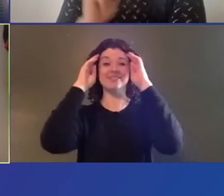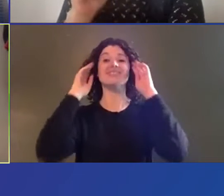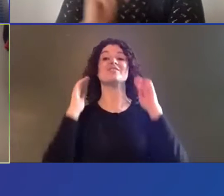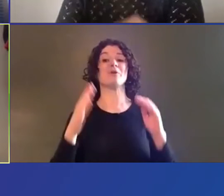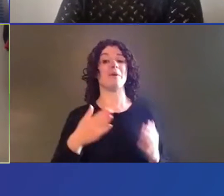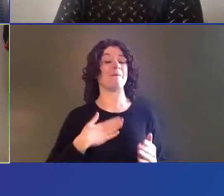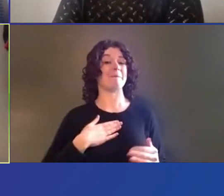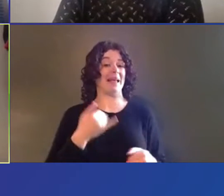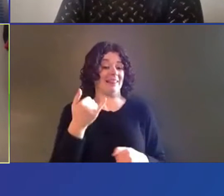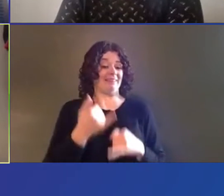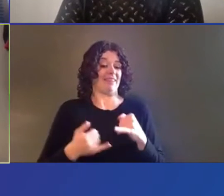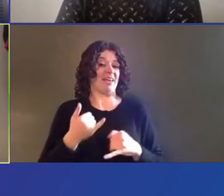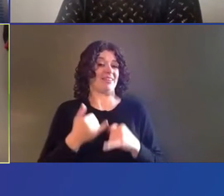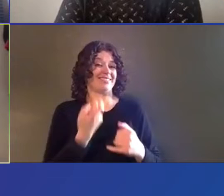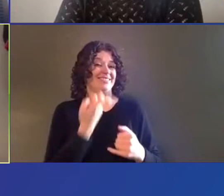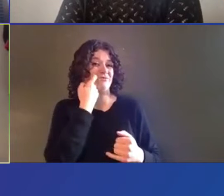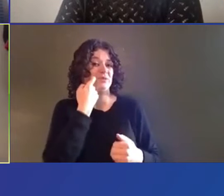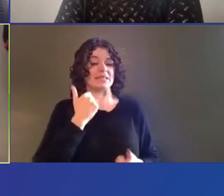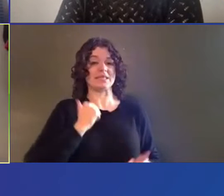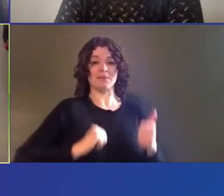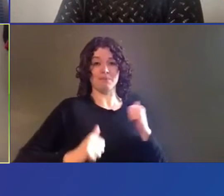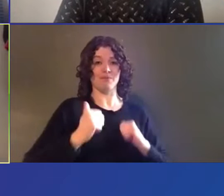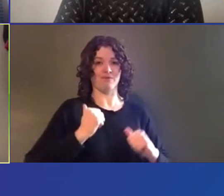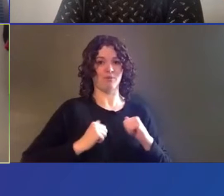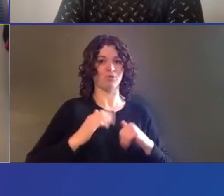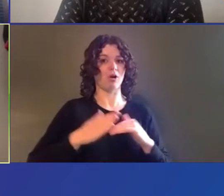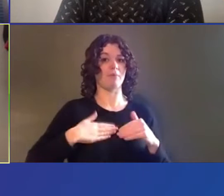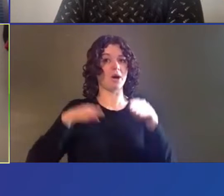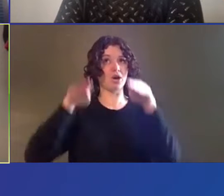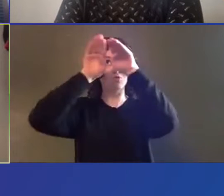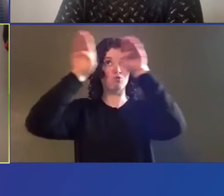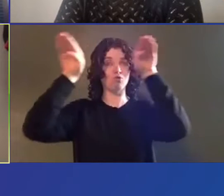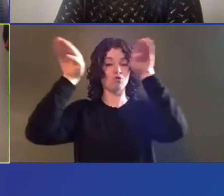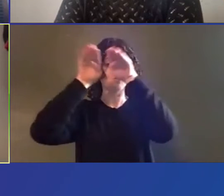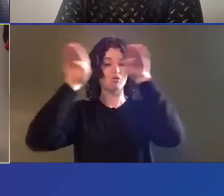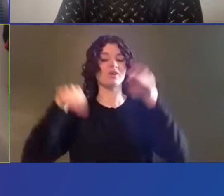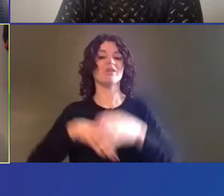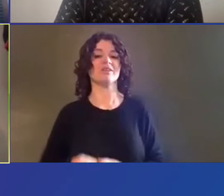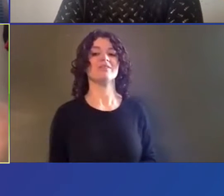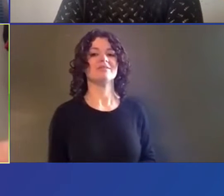roof, my series is called Lo de Carmen because it